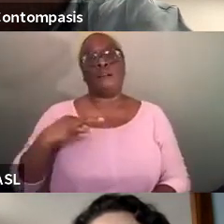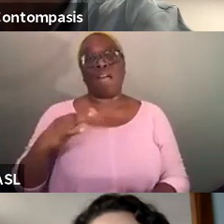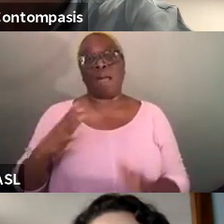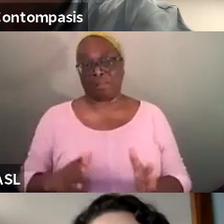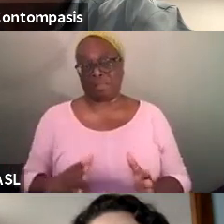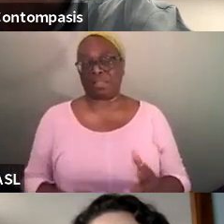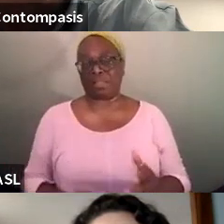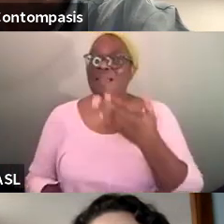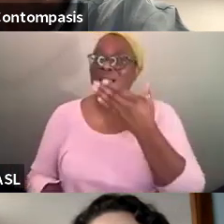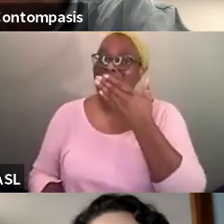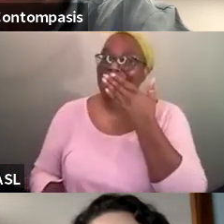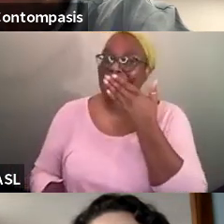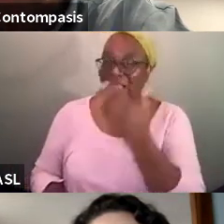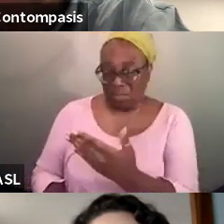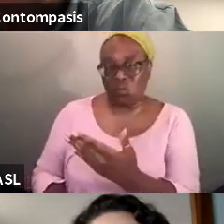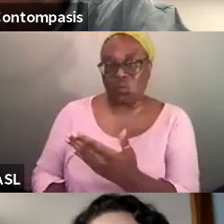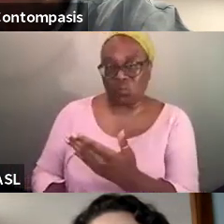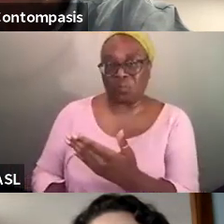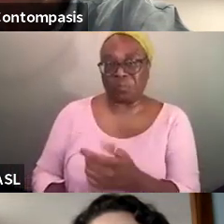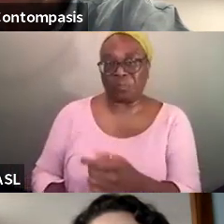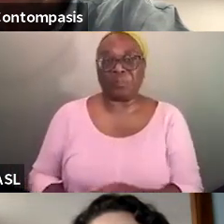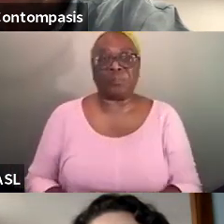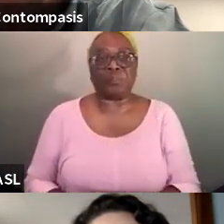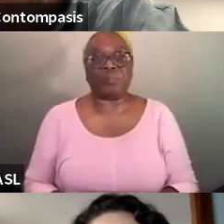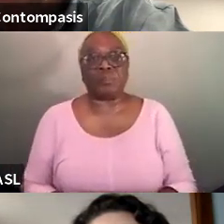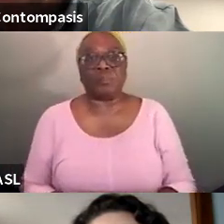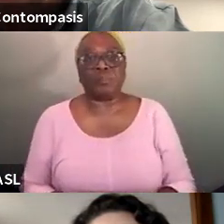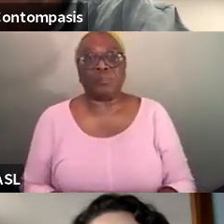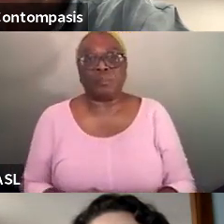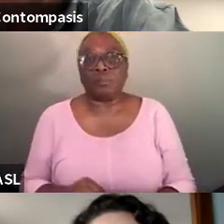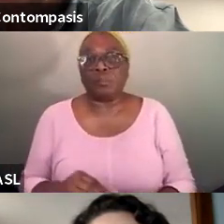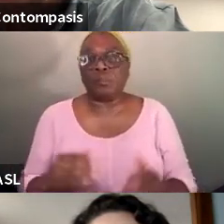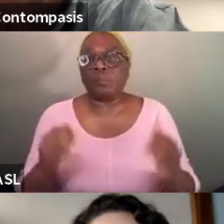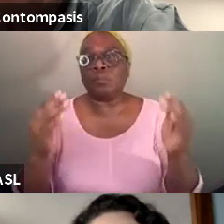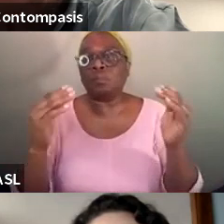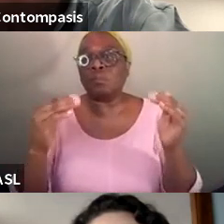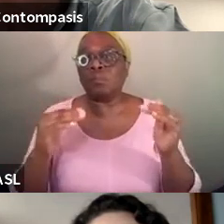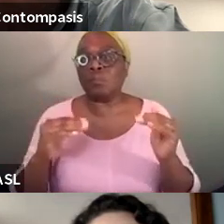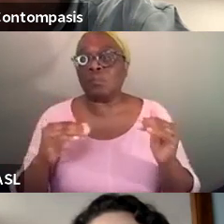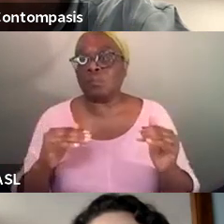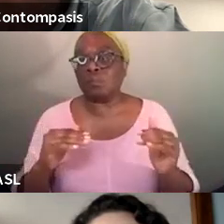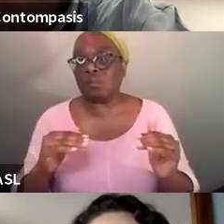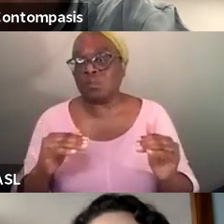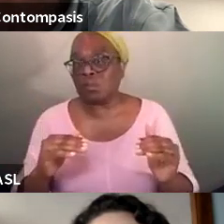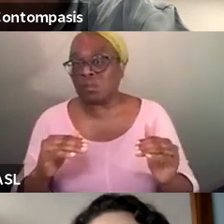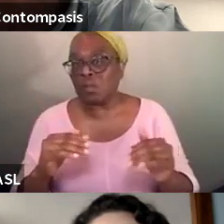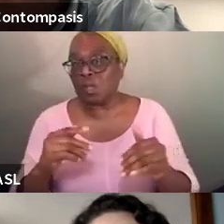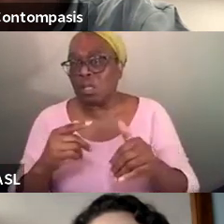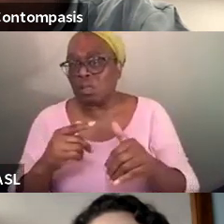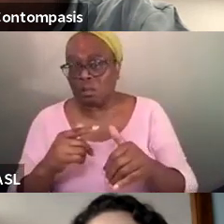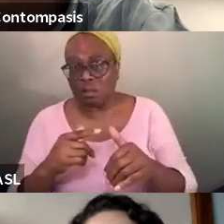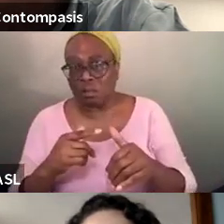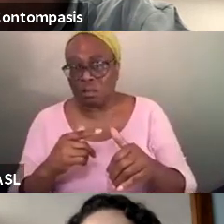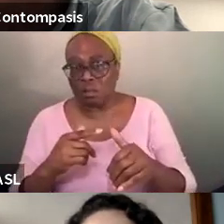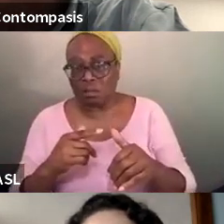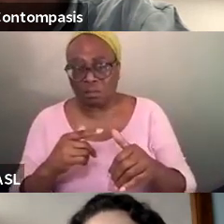Thank you, Mr. Chernow. Thank you. My question is a two-part question. The first part being,